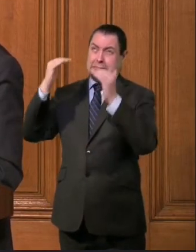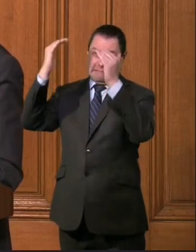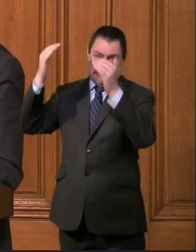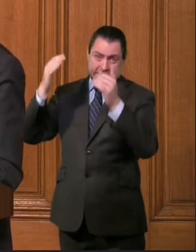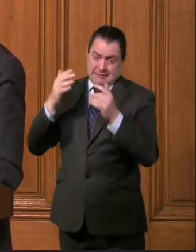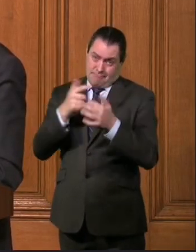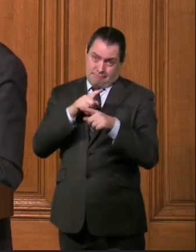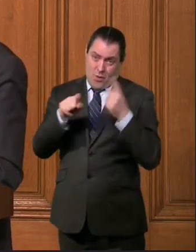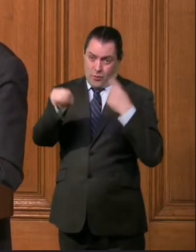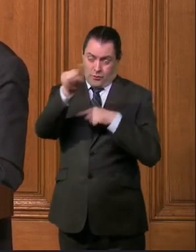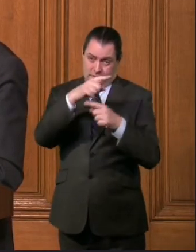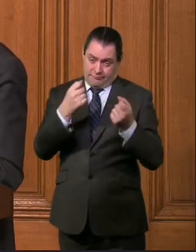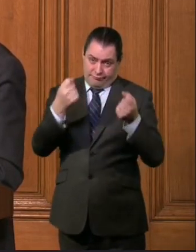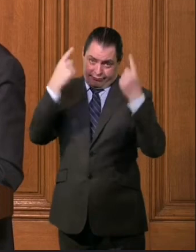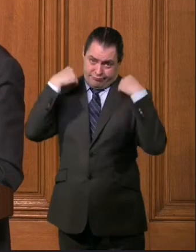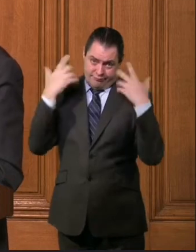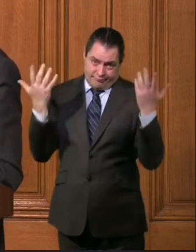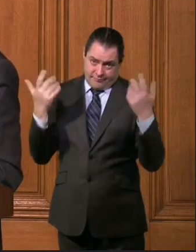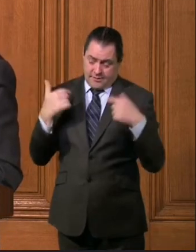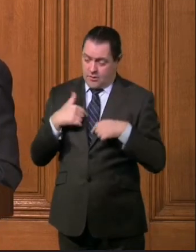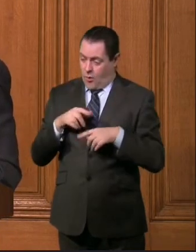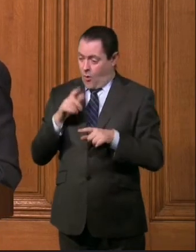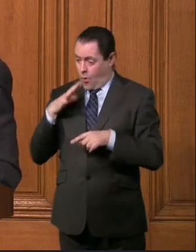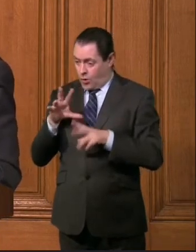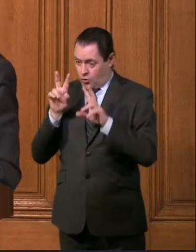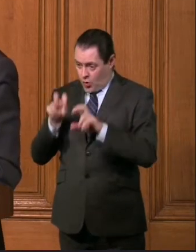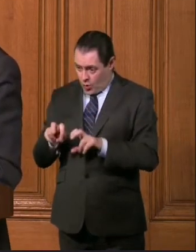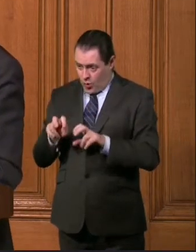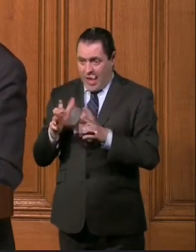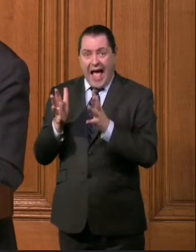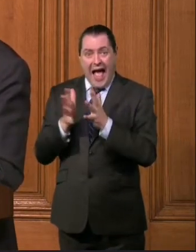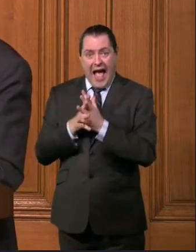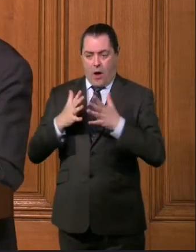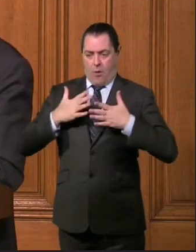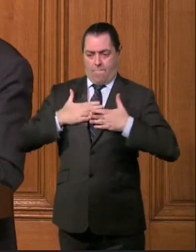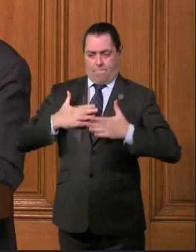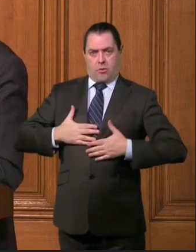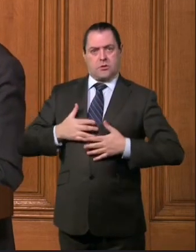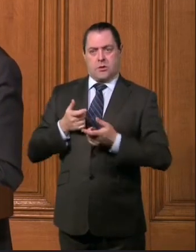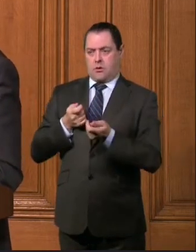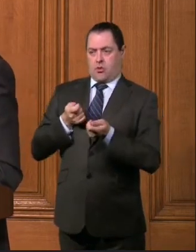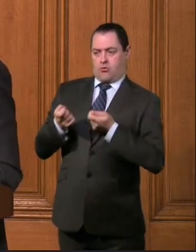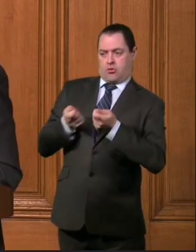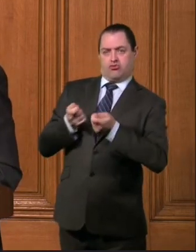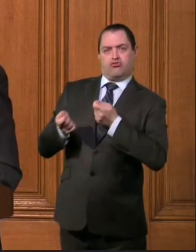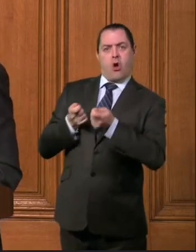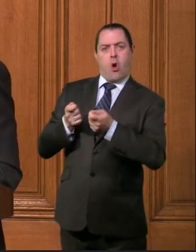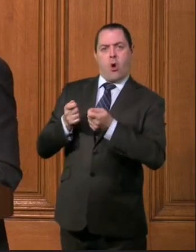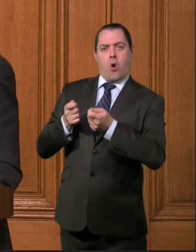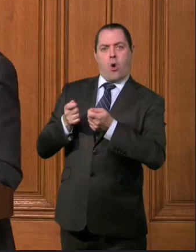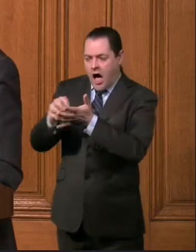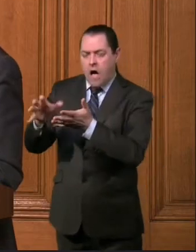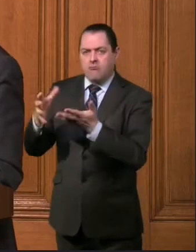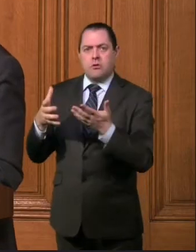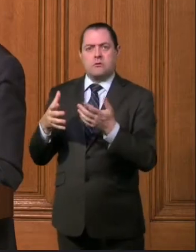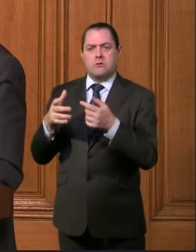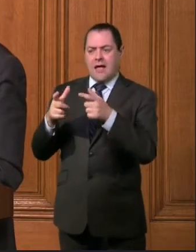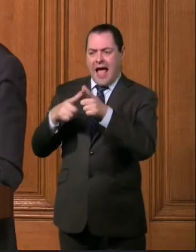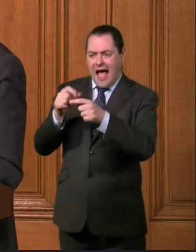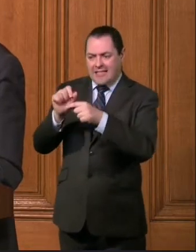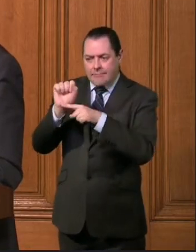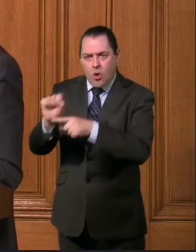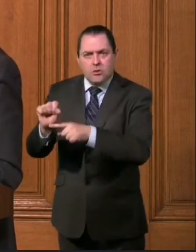antibodies neutralize various forms of the virus or various parts of viruses. And they'll